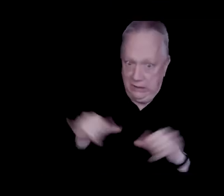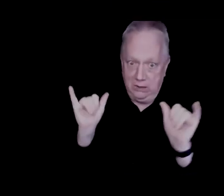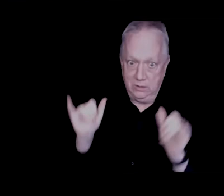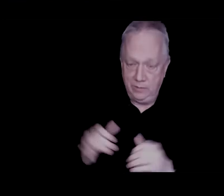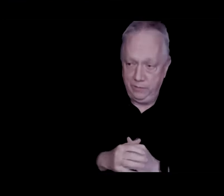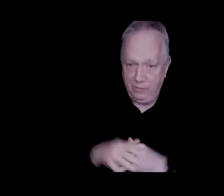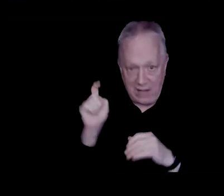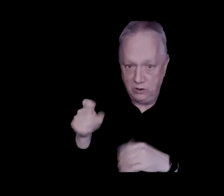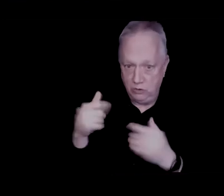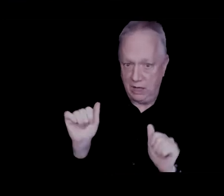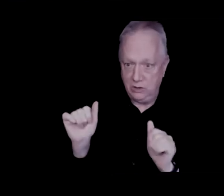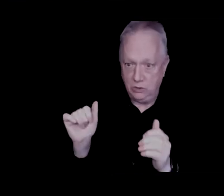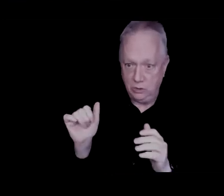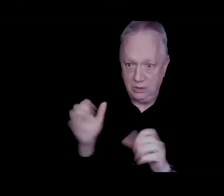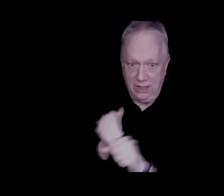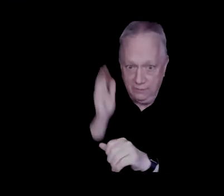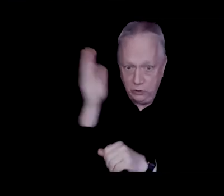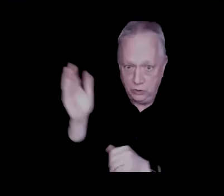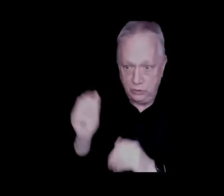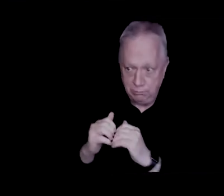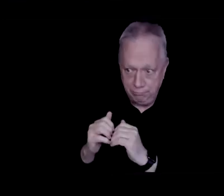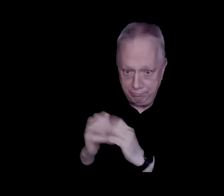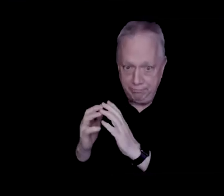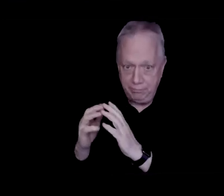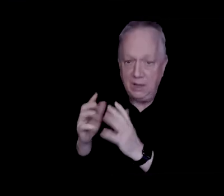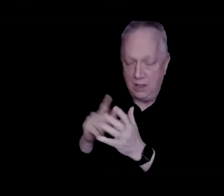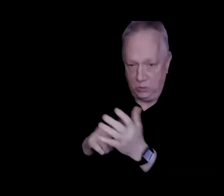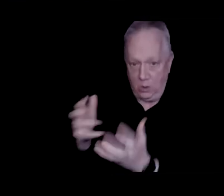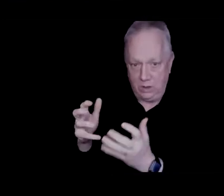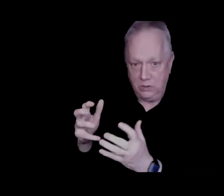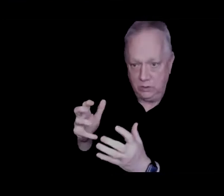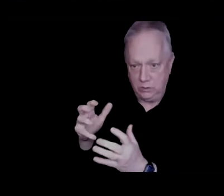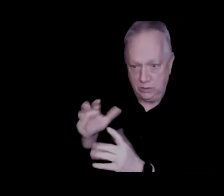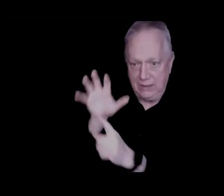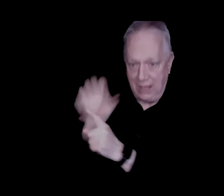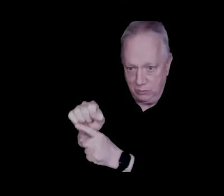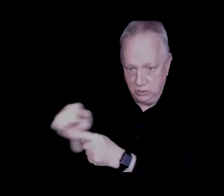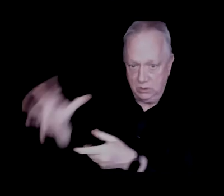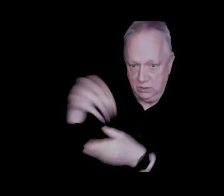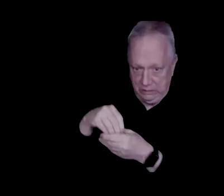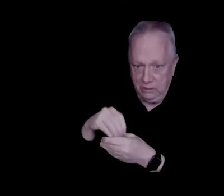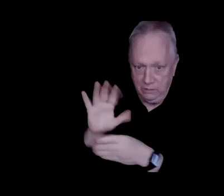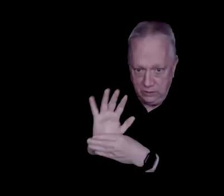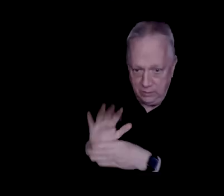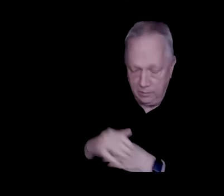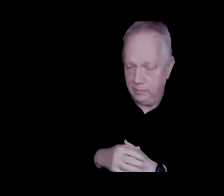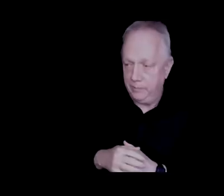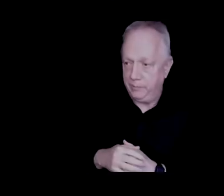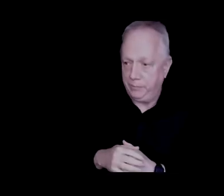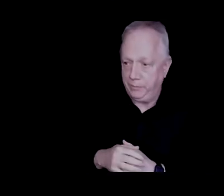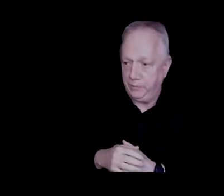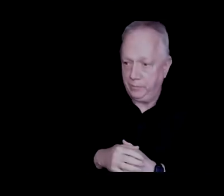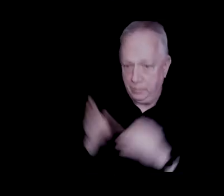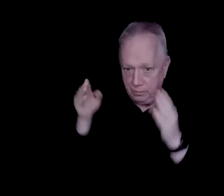You have to try to get a future. And this is what I wanted to focus on this, mainly, you